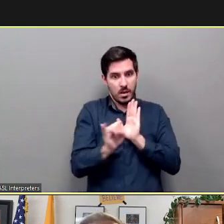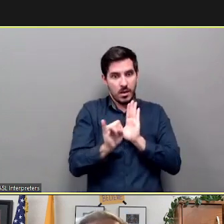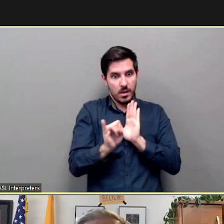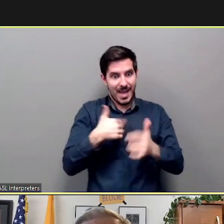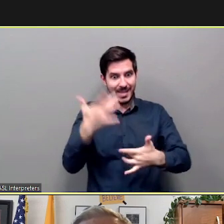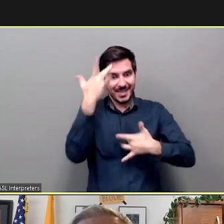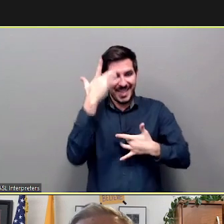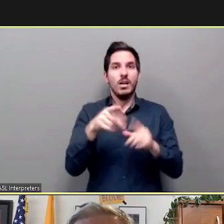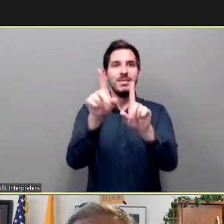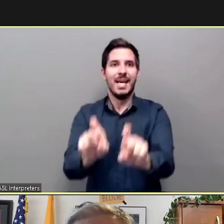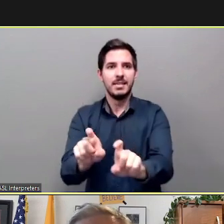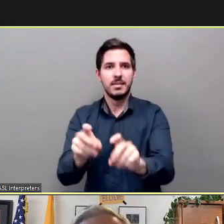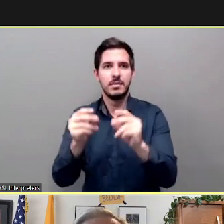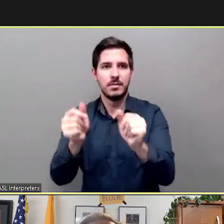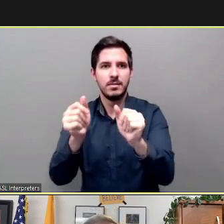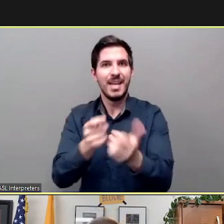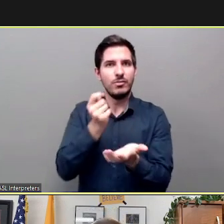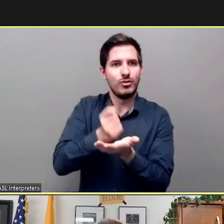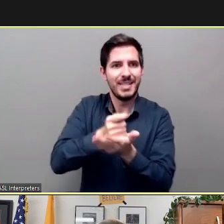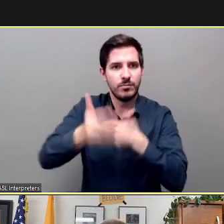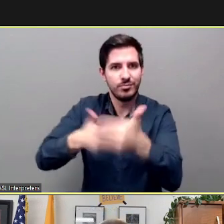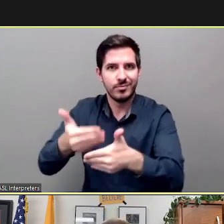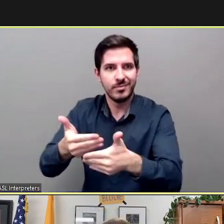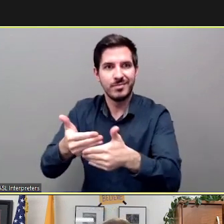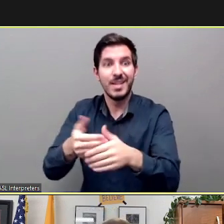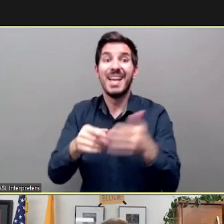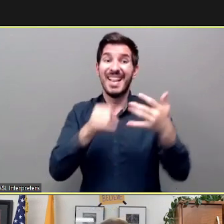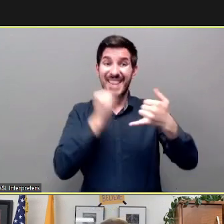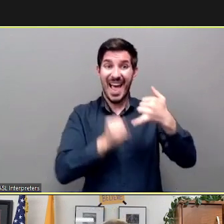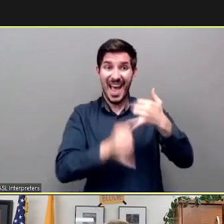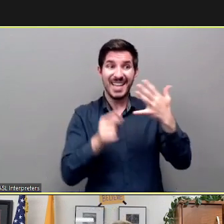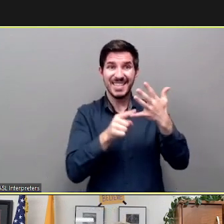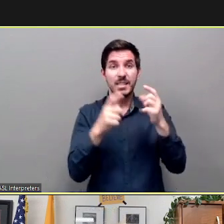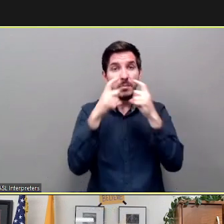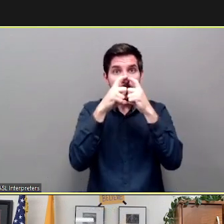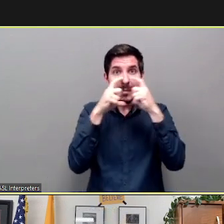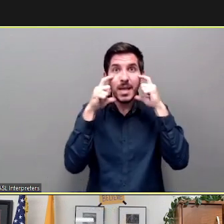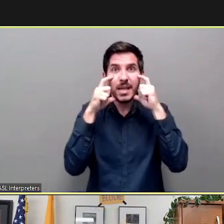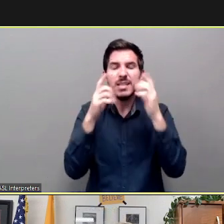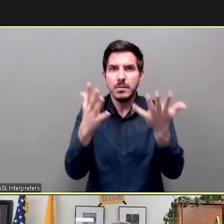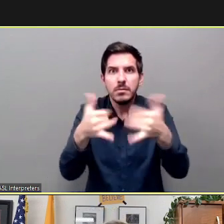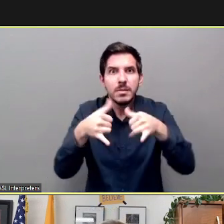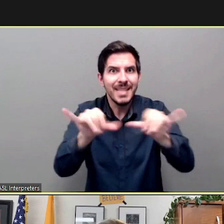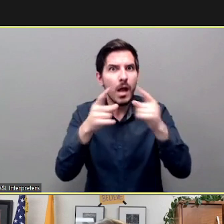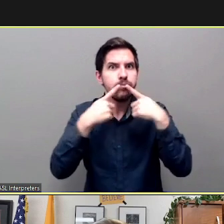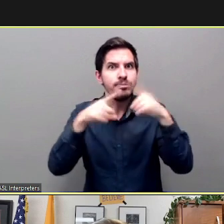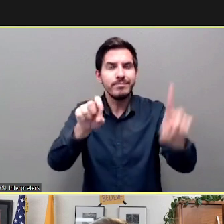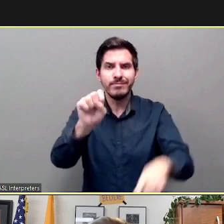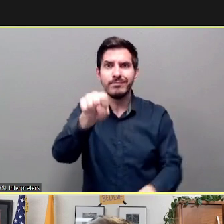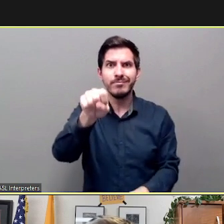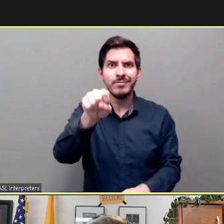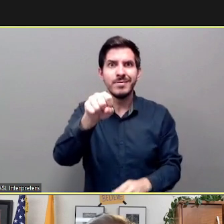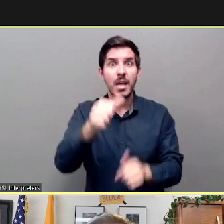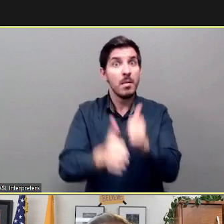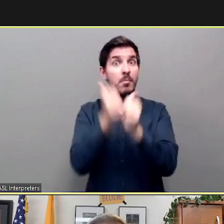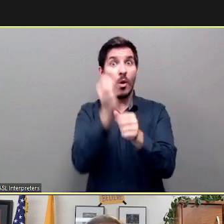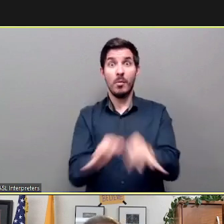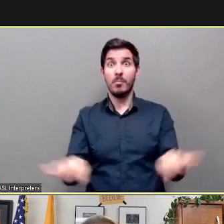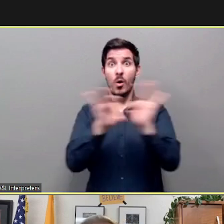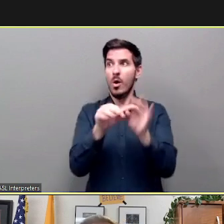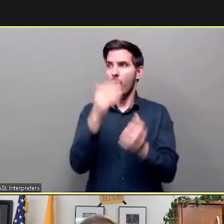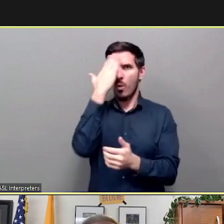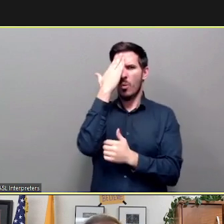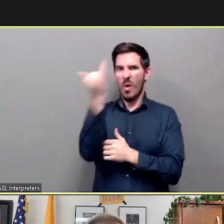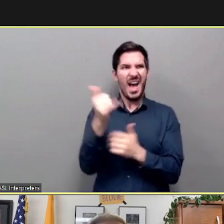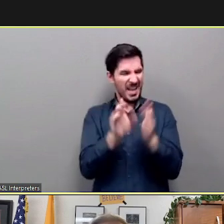then masks still work. I mean, one of the reasons I think we're seeing an uptick, when in many of these